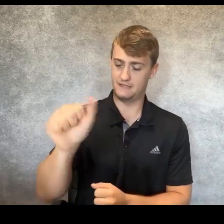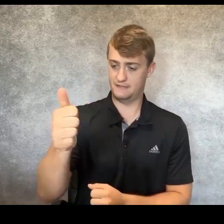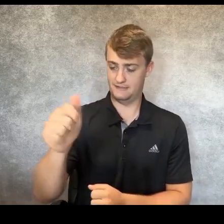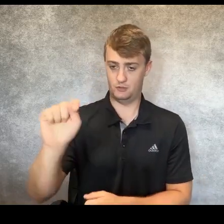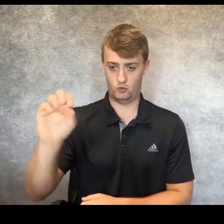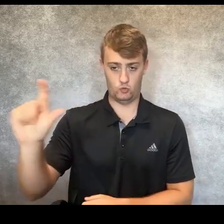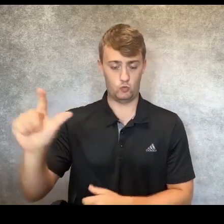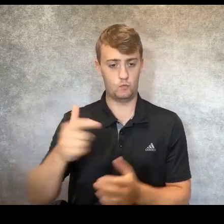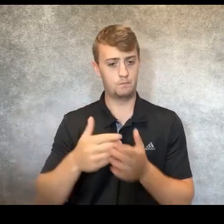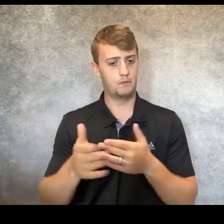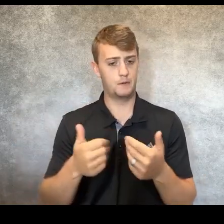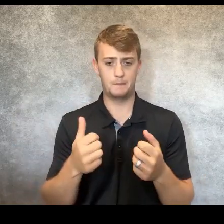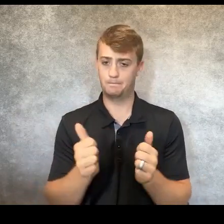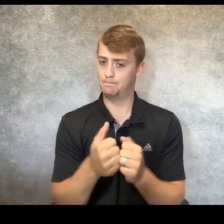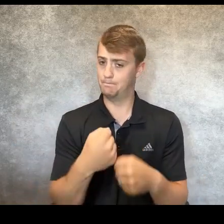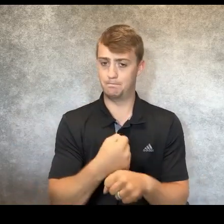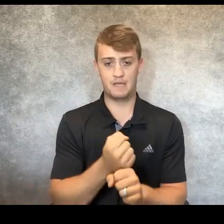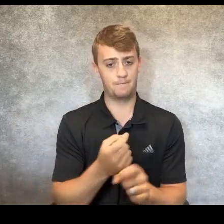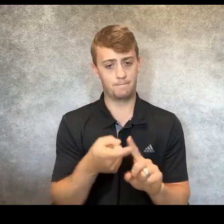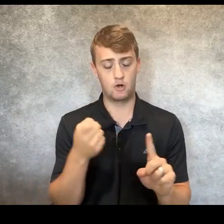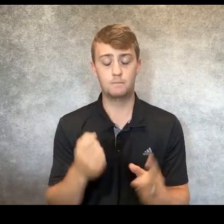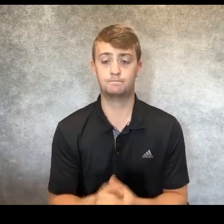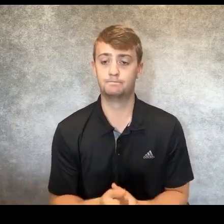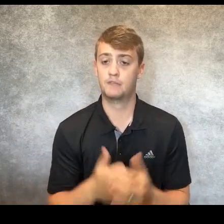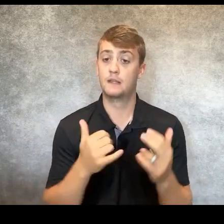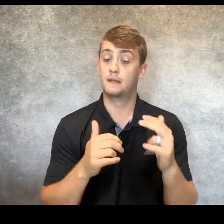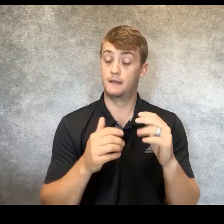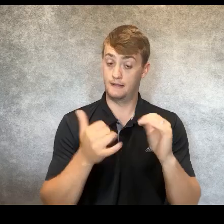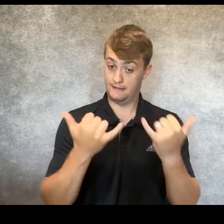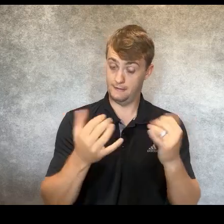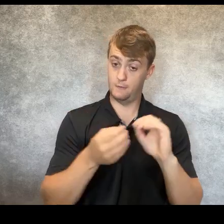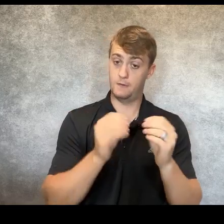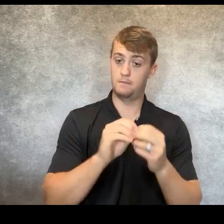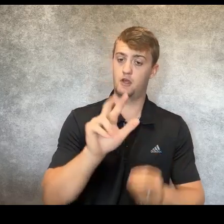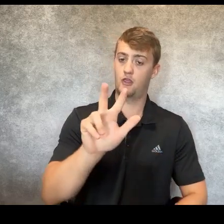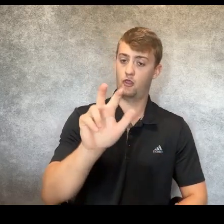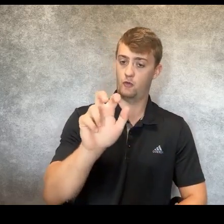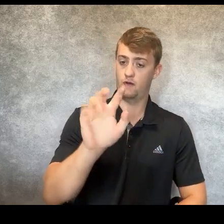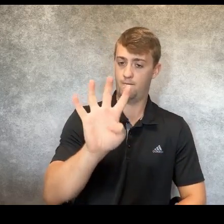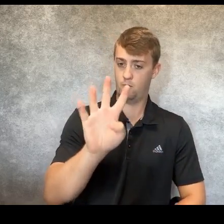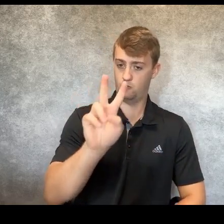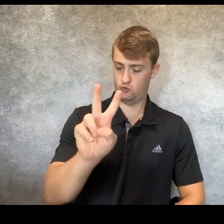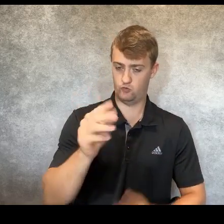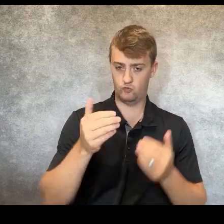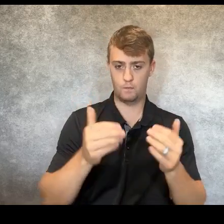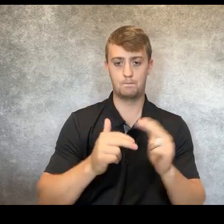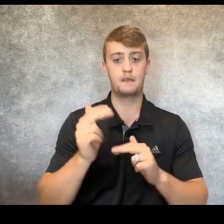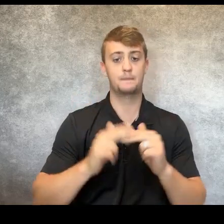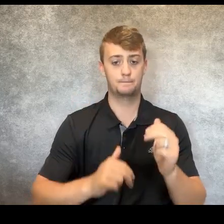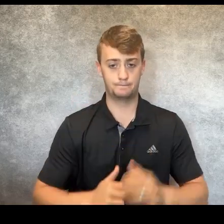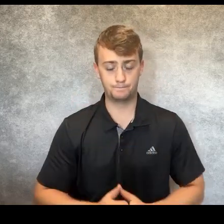no matter what they are made of. Let's build the number 342.